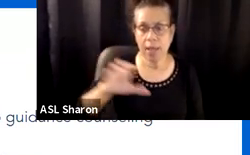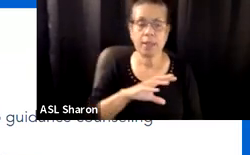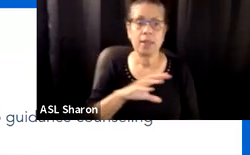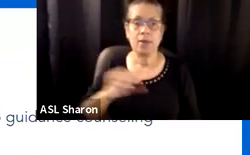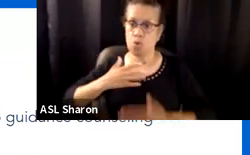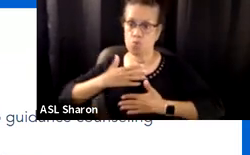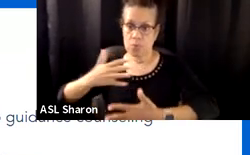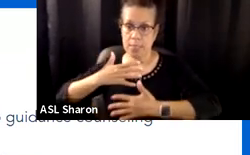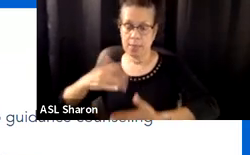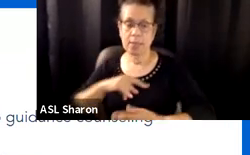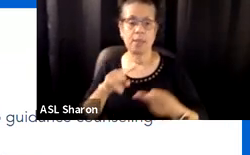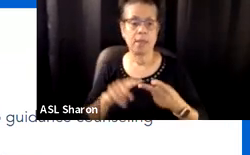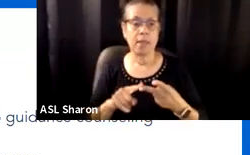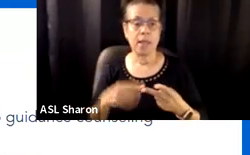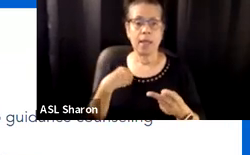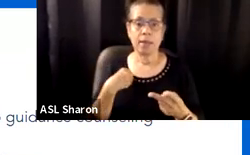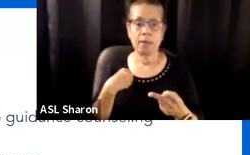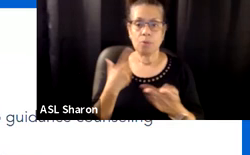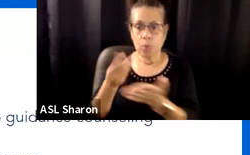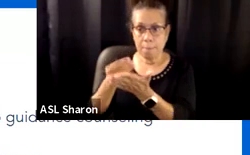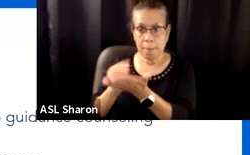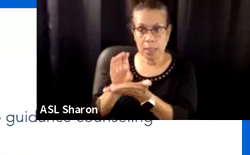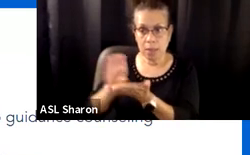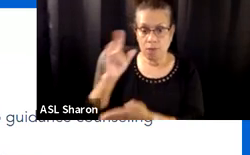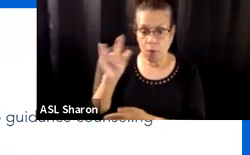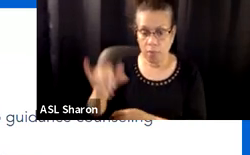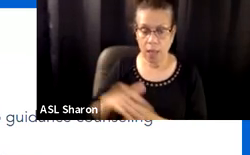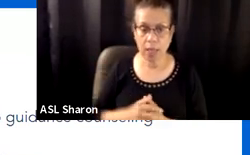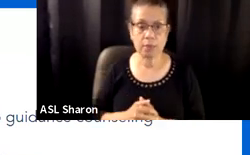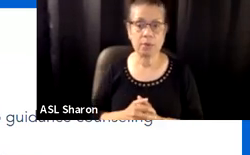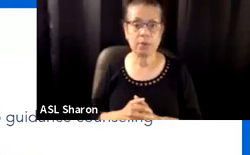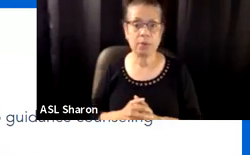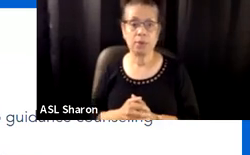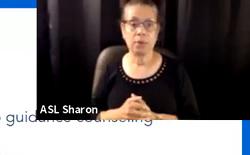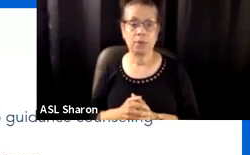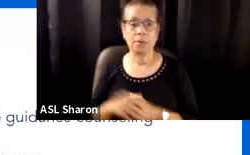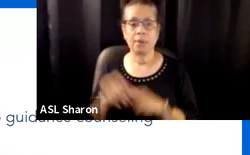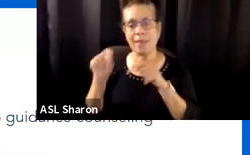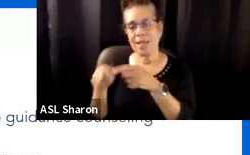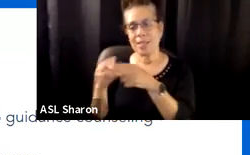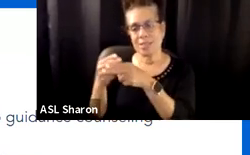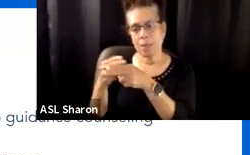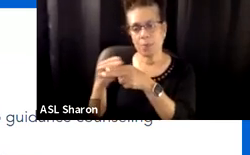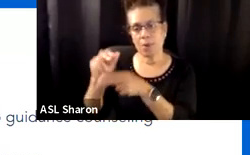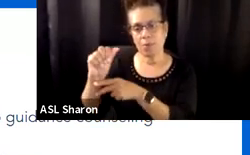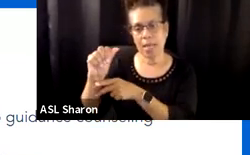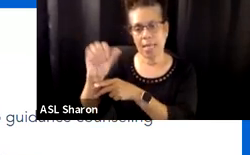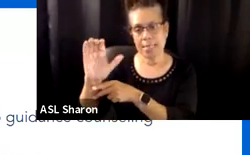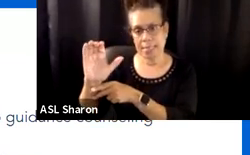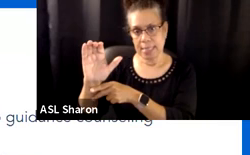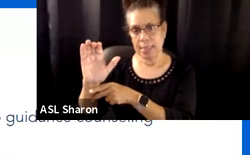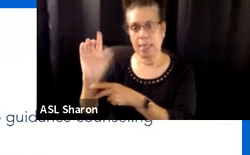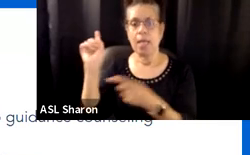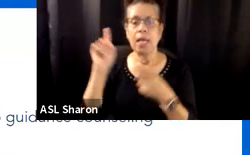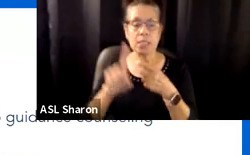2 funding for hvac systems this is really the temporary air conditioning that we have until we get to the